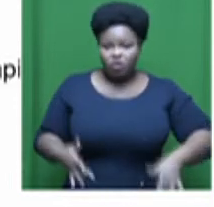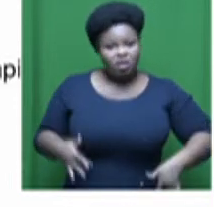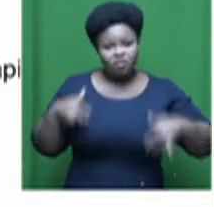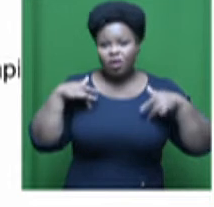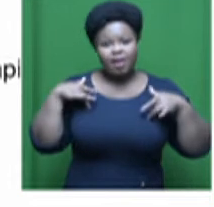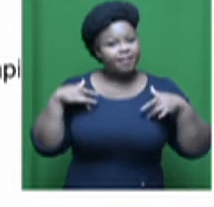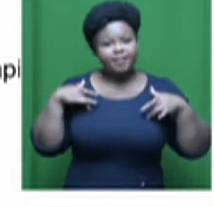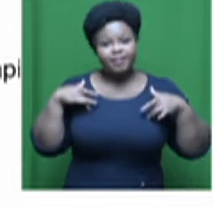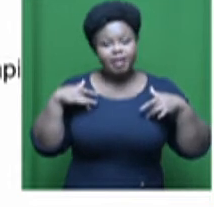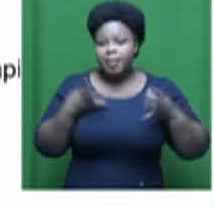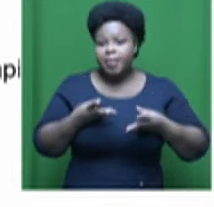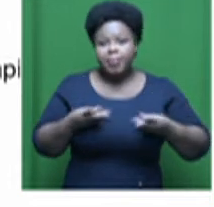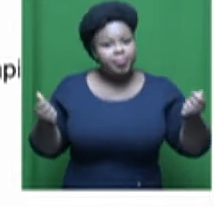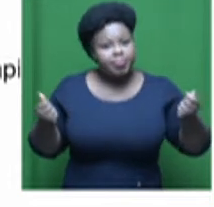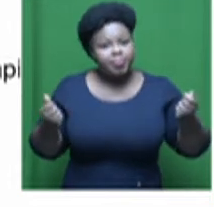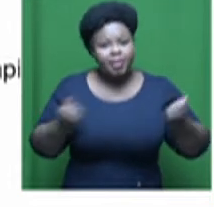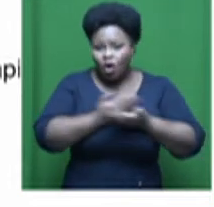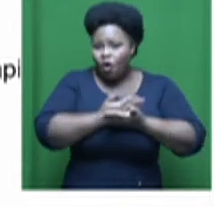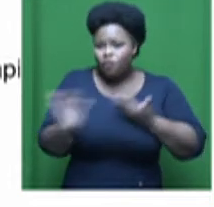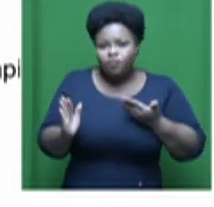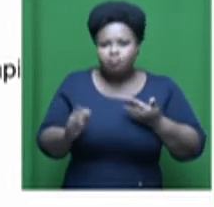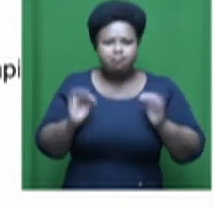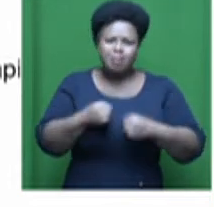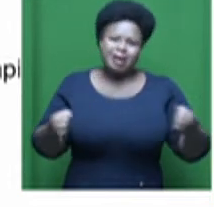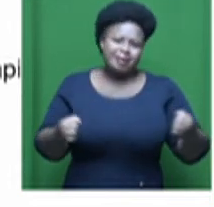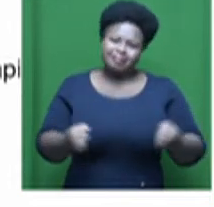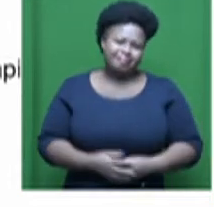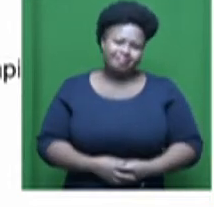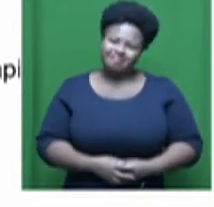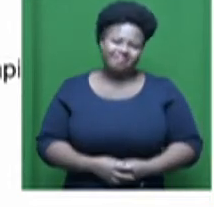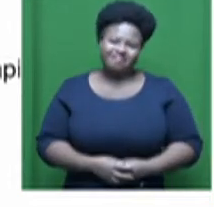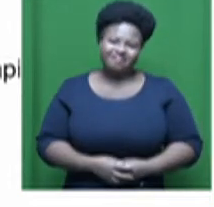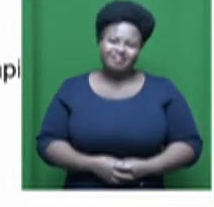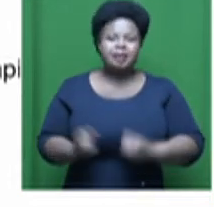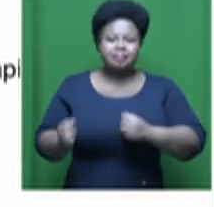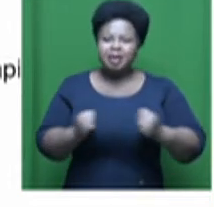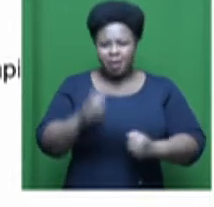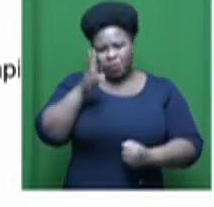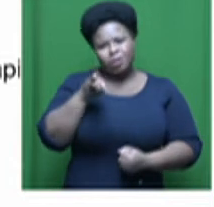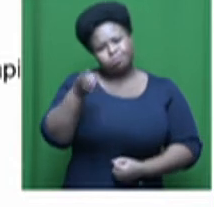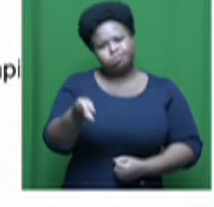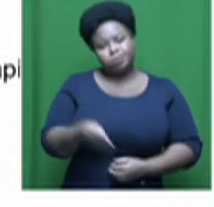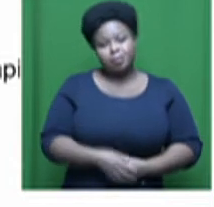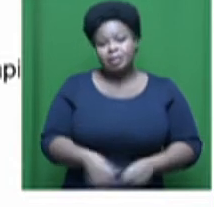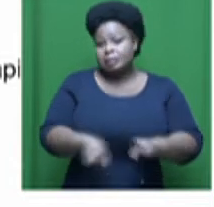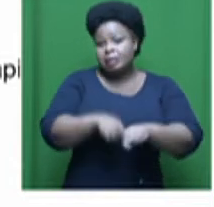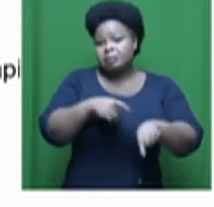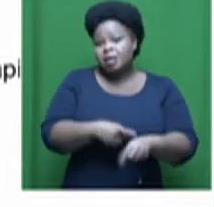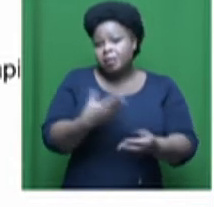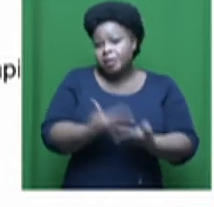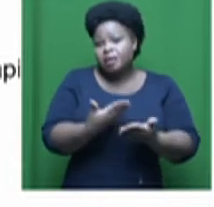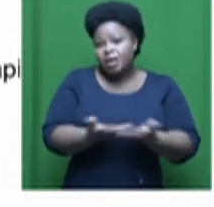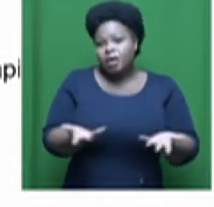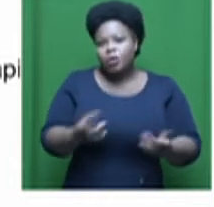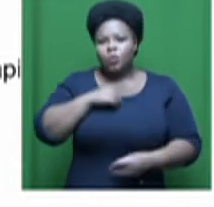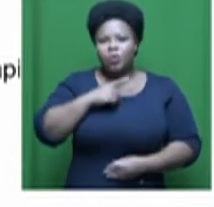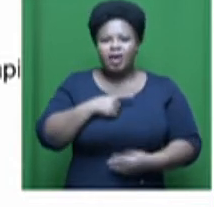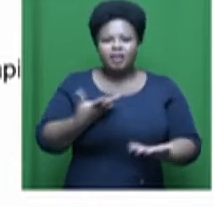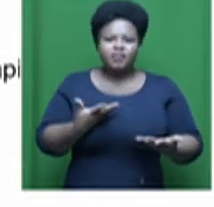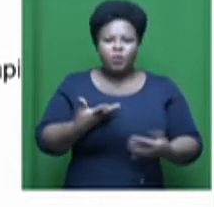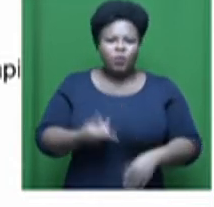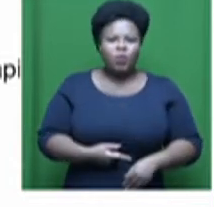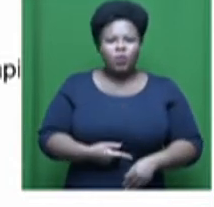a virus that is going to be eradicated anytime soon. In addition to the impact it might have on what is known as the epidemiology